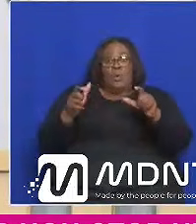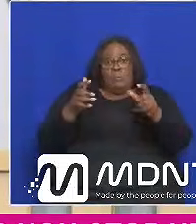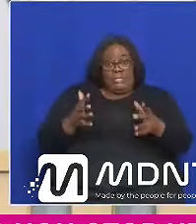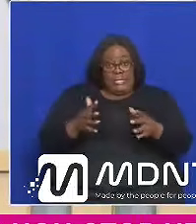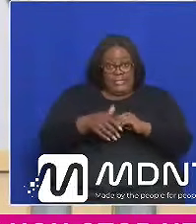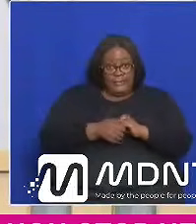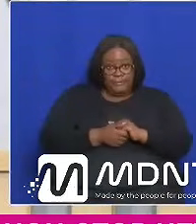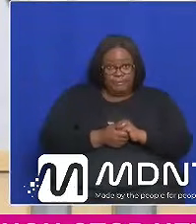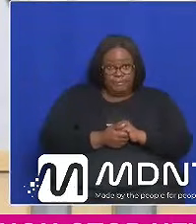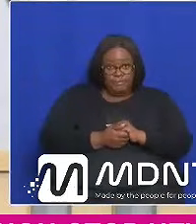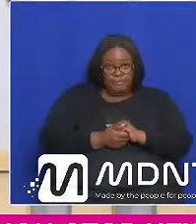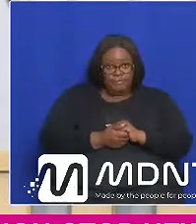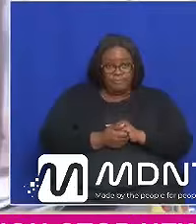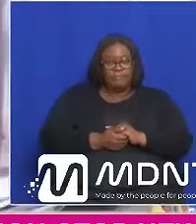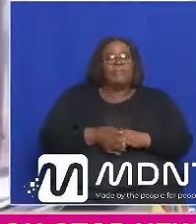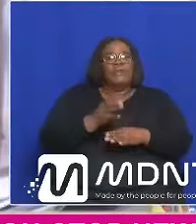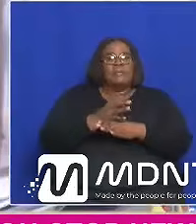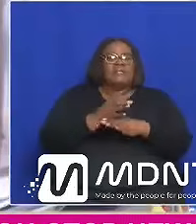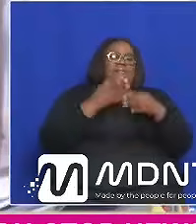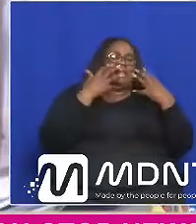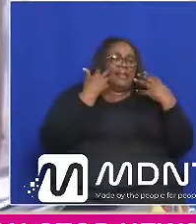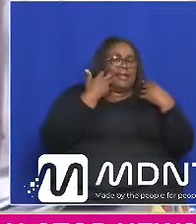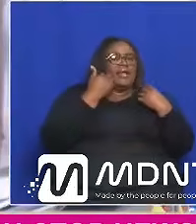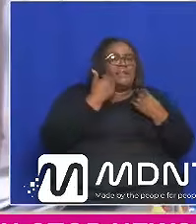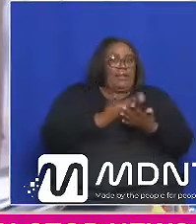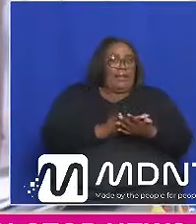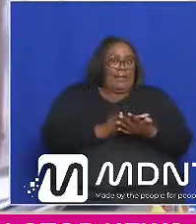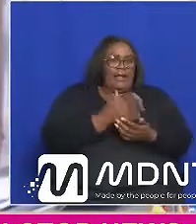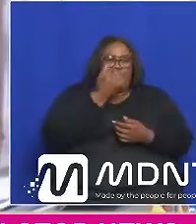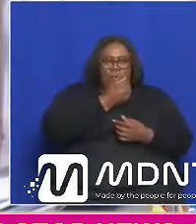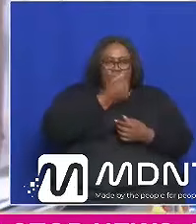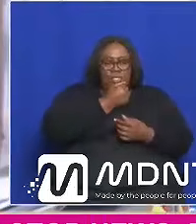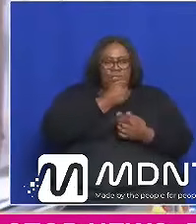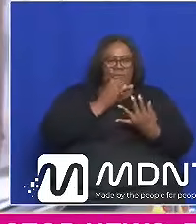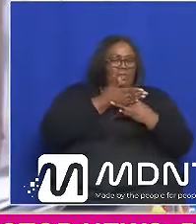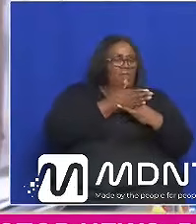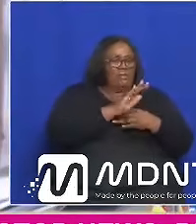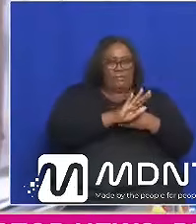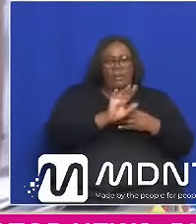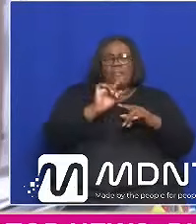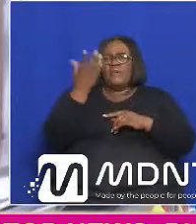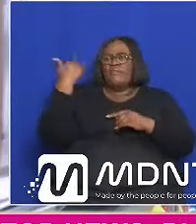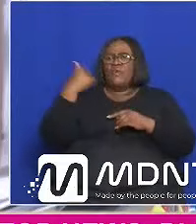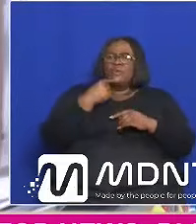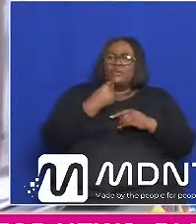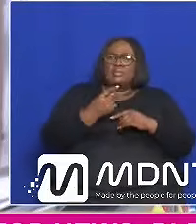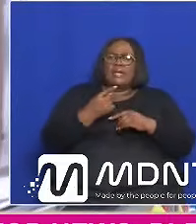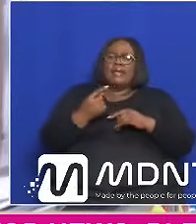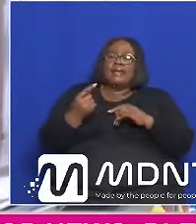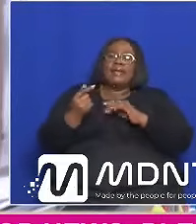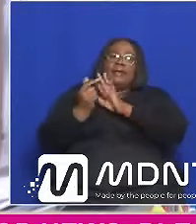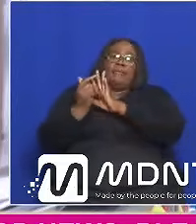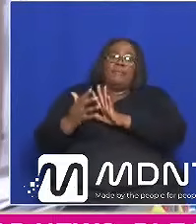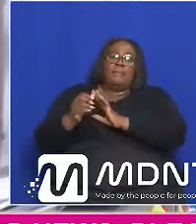Mr. Matlala, you know, if I may, I apologize for interrupting you. Earlier, you called me Advocate Sello and you corrected yourself and said